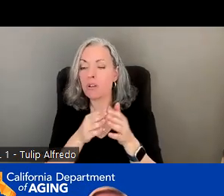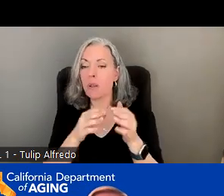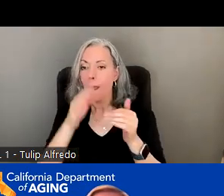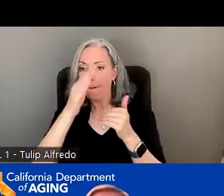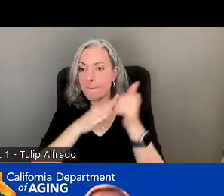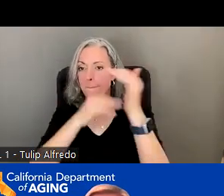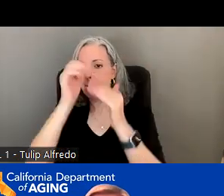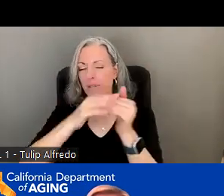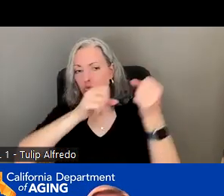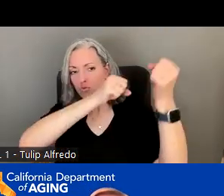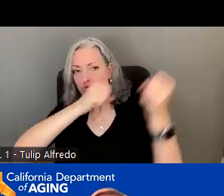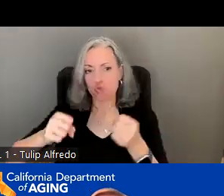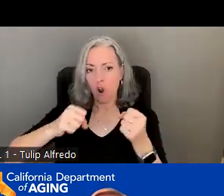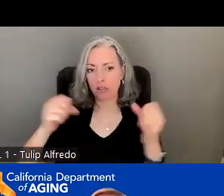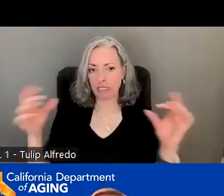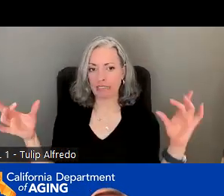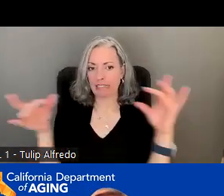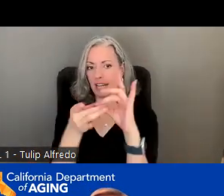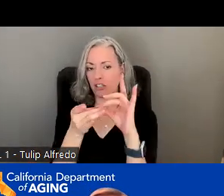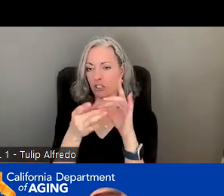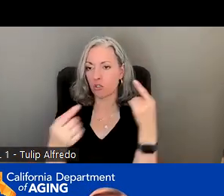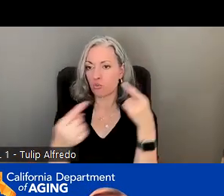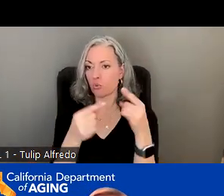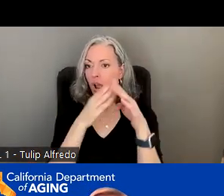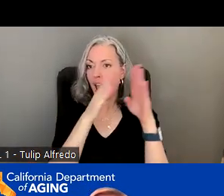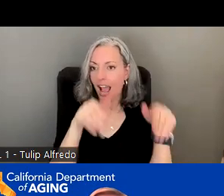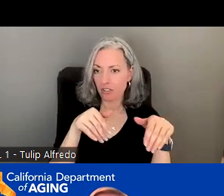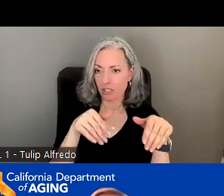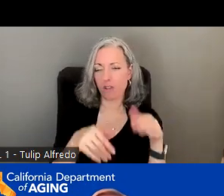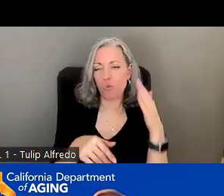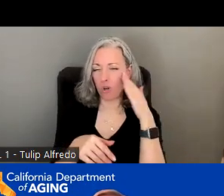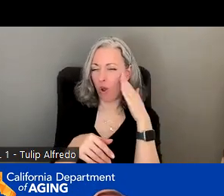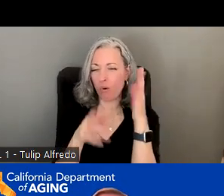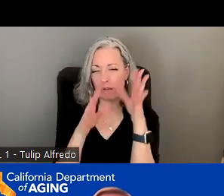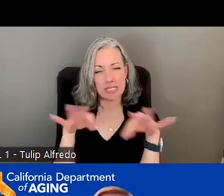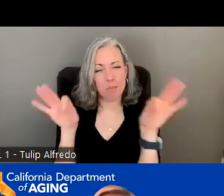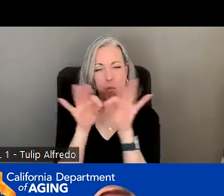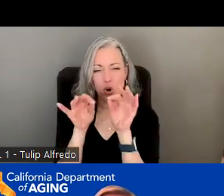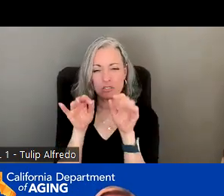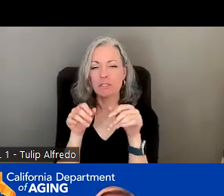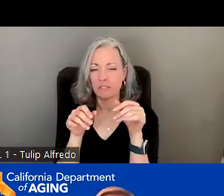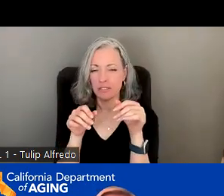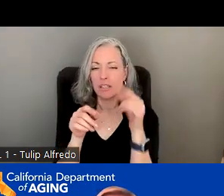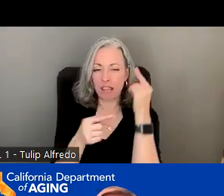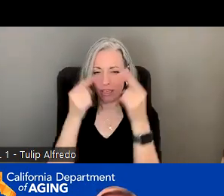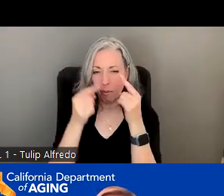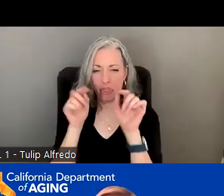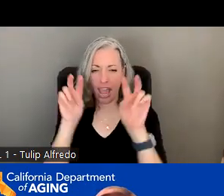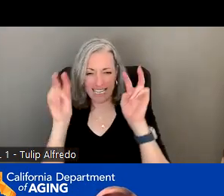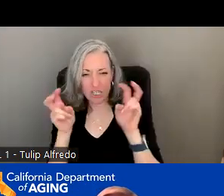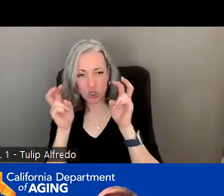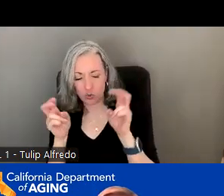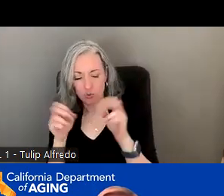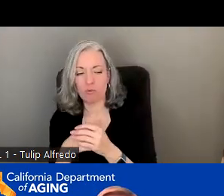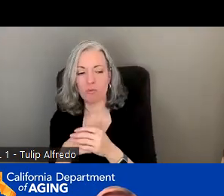bridge to housing, as they are so closely related. And we have work already underway related to our Master